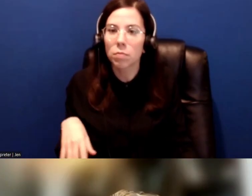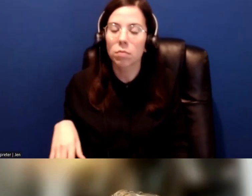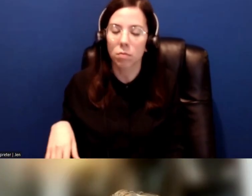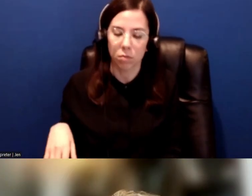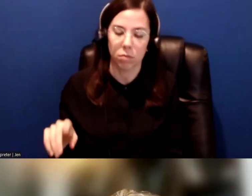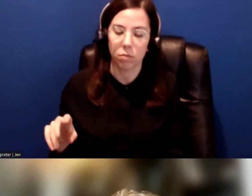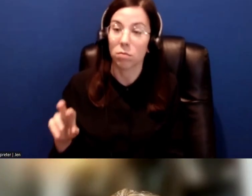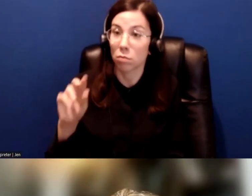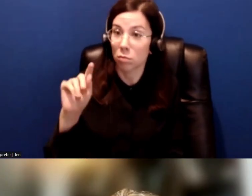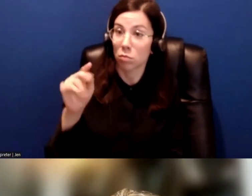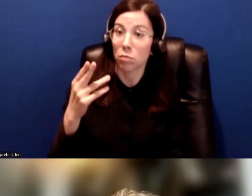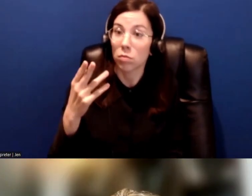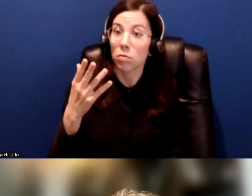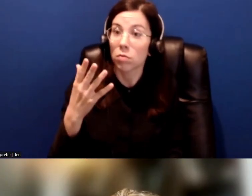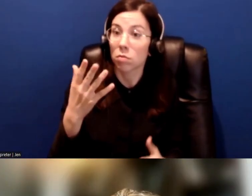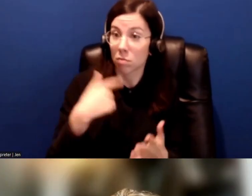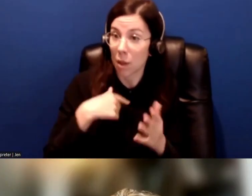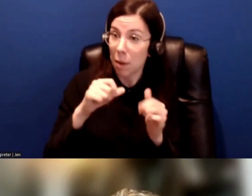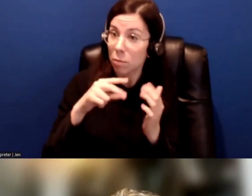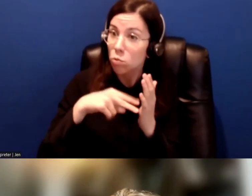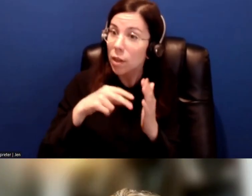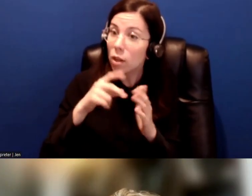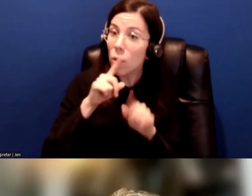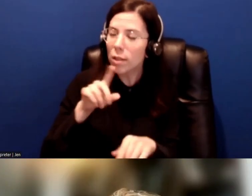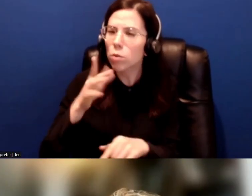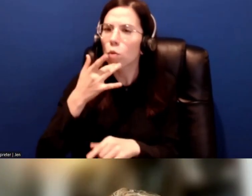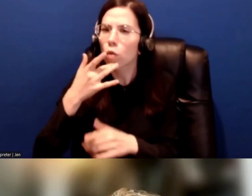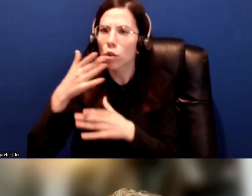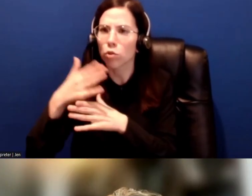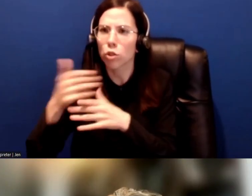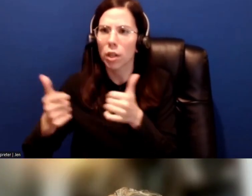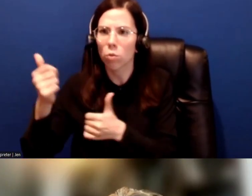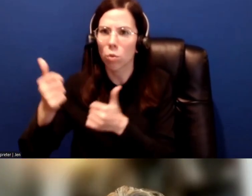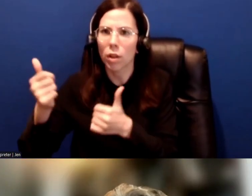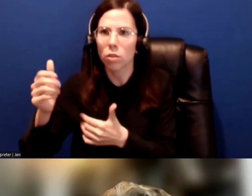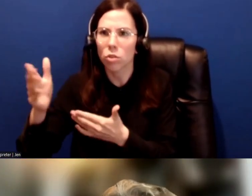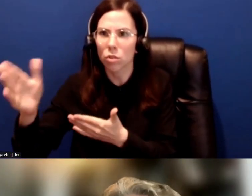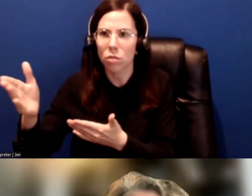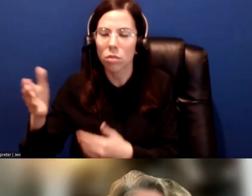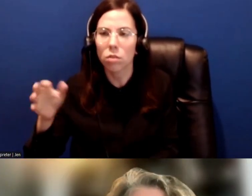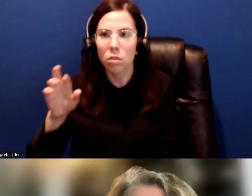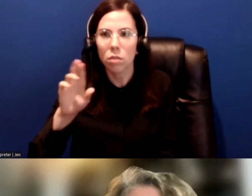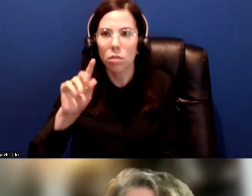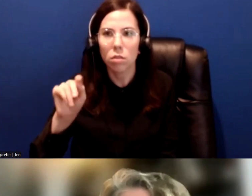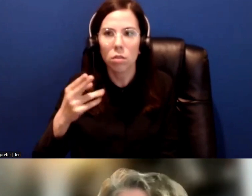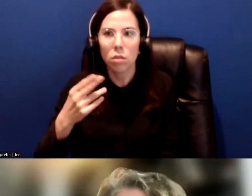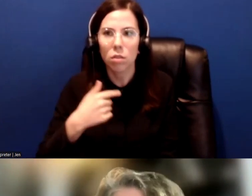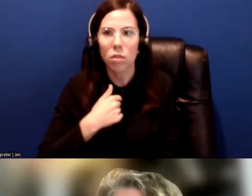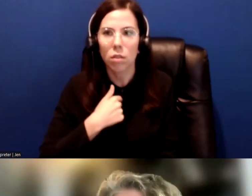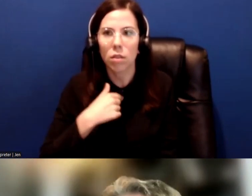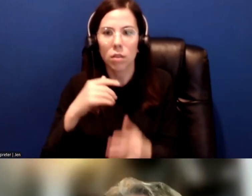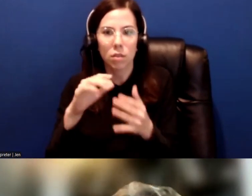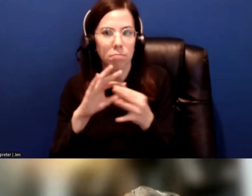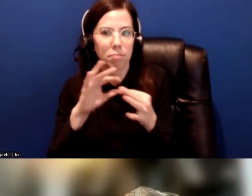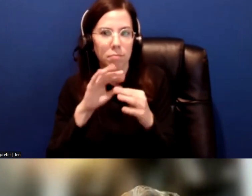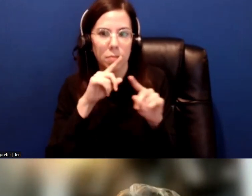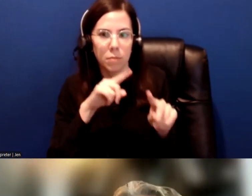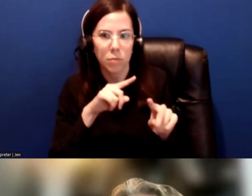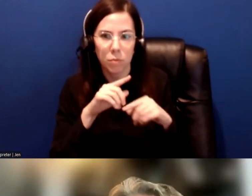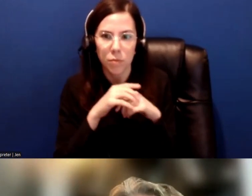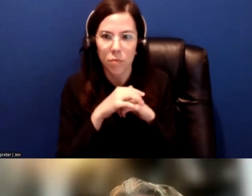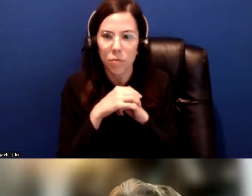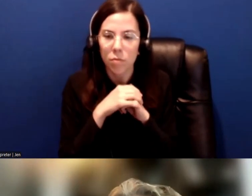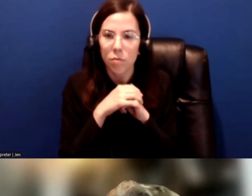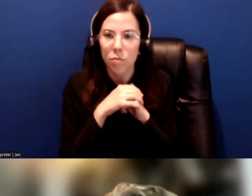Ruth, I can read your answer, or do you want to share what you had to say? Well, what I said was that